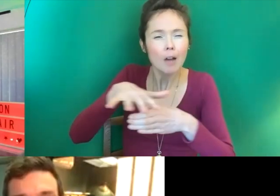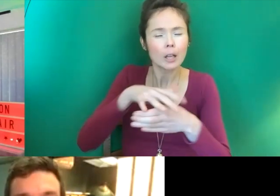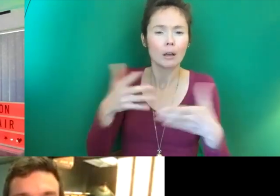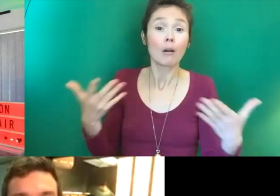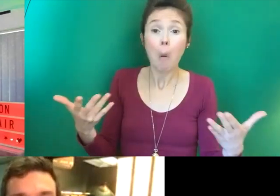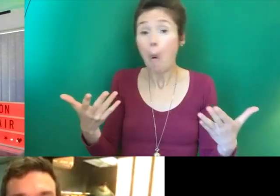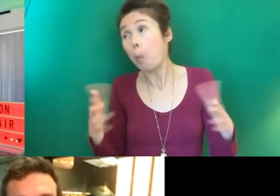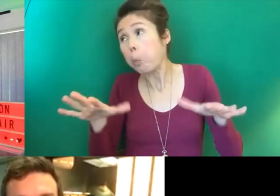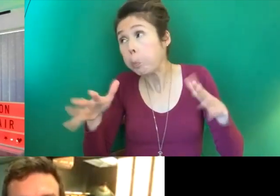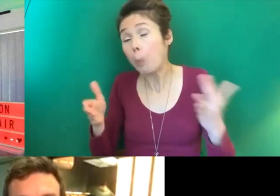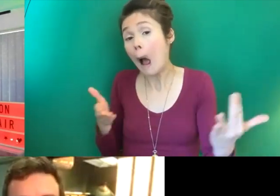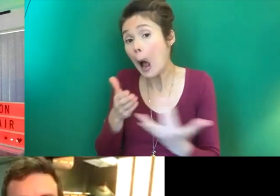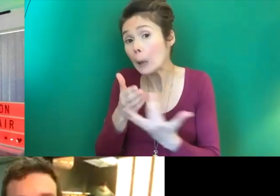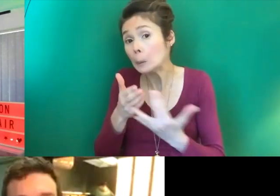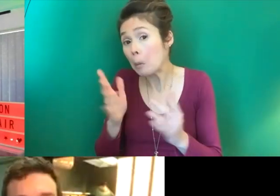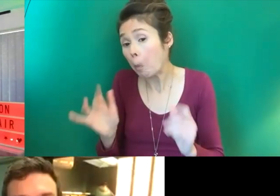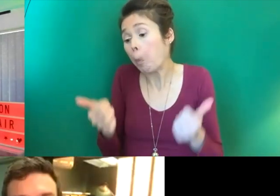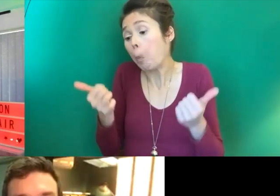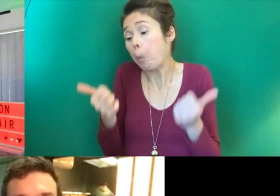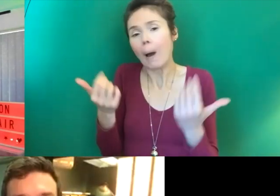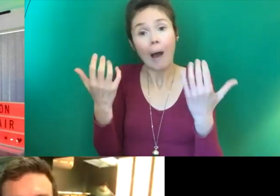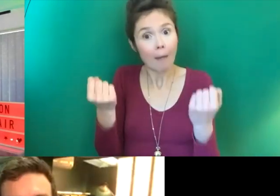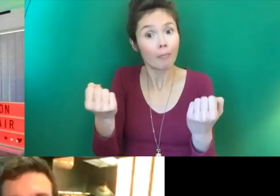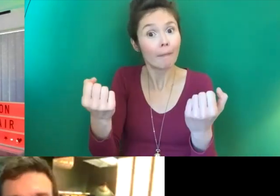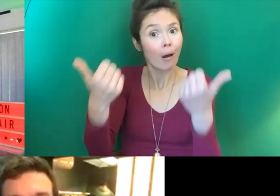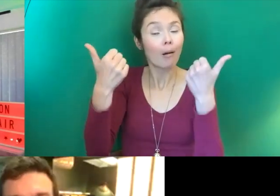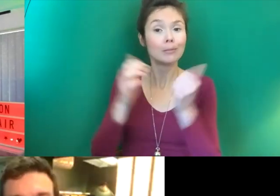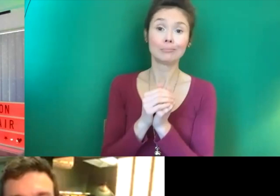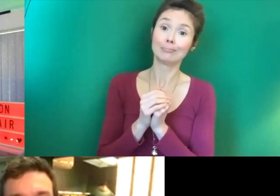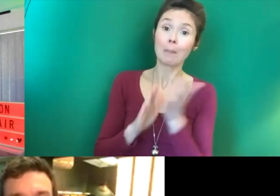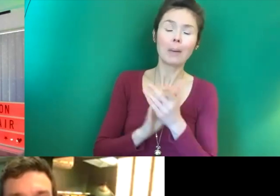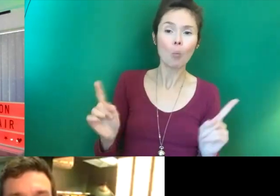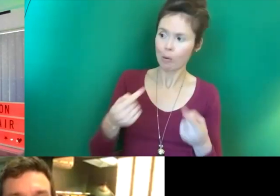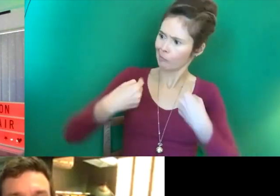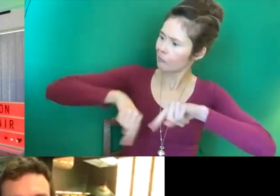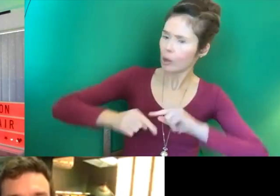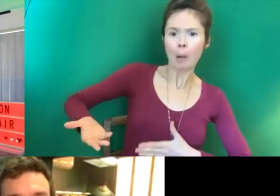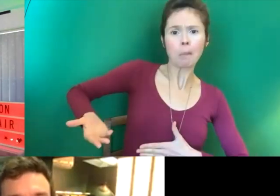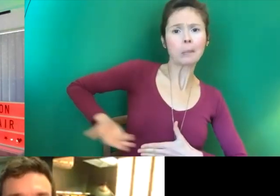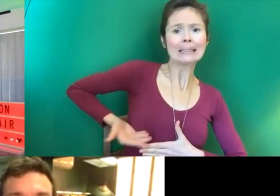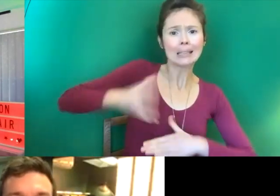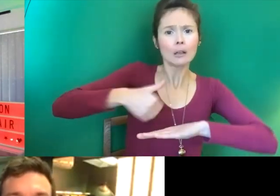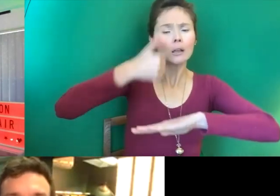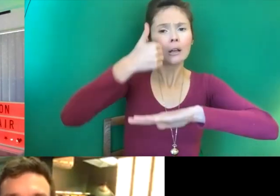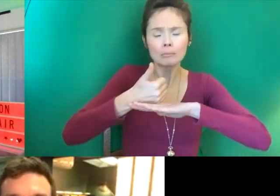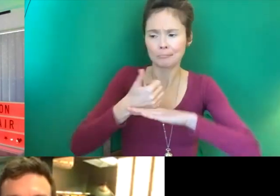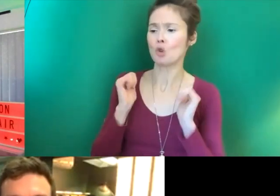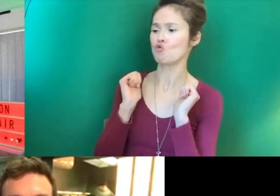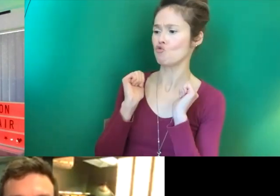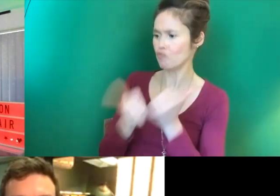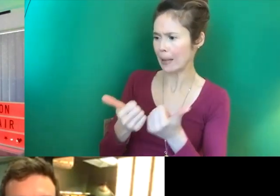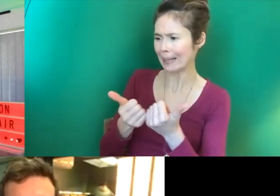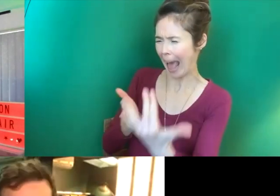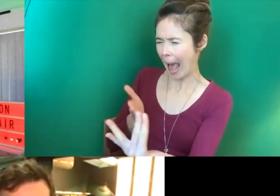relatively accessible to get to as a foundation. So everything we were doing was starting from a very good foundation. And I know John